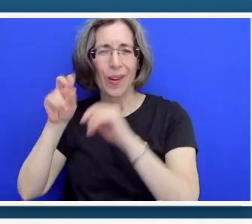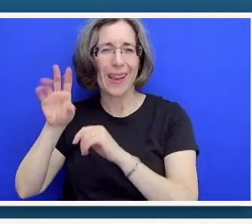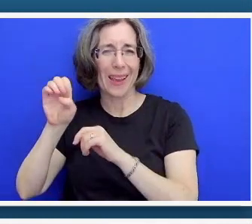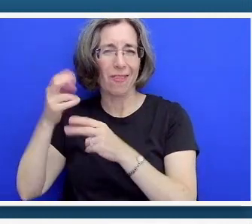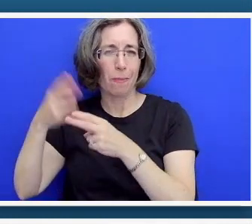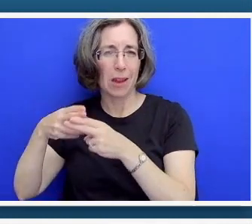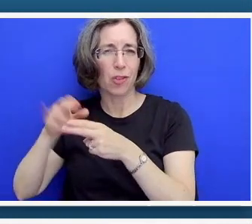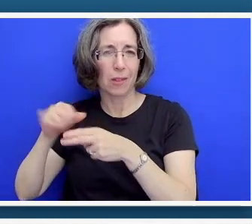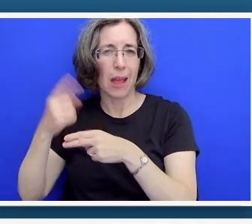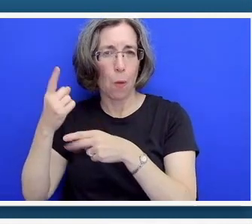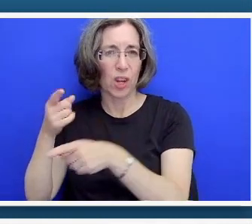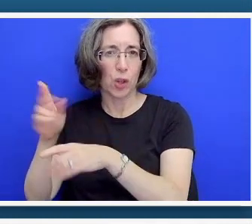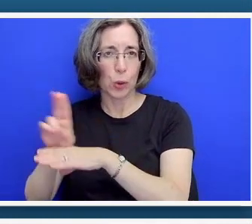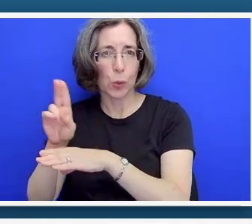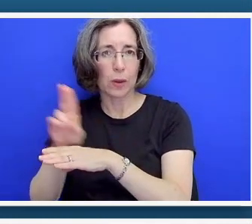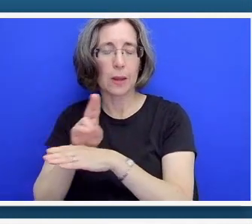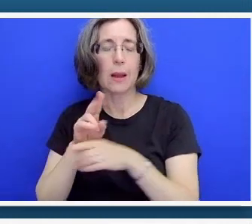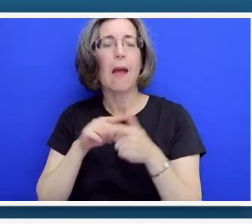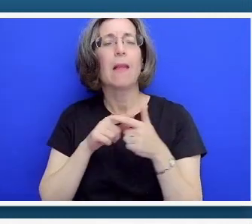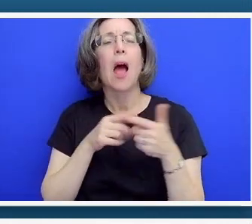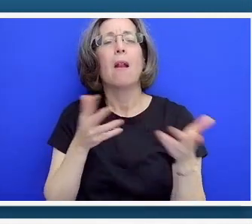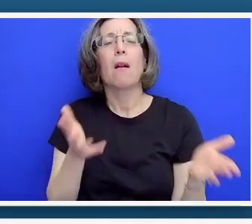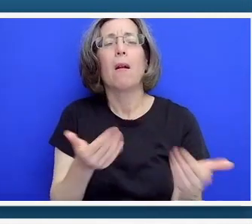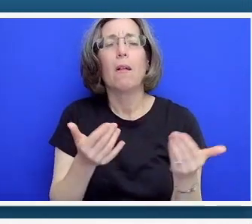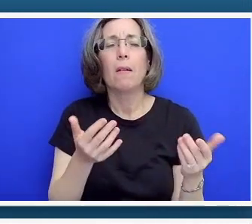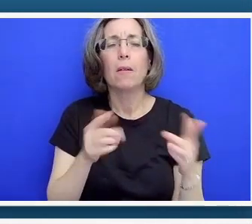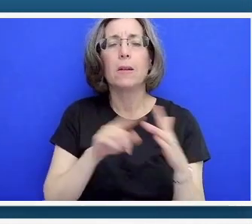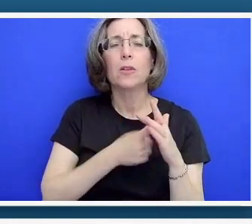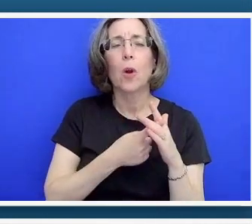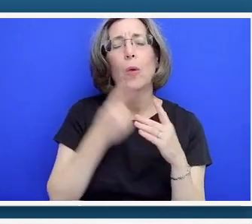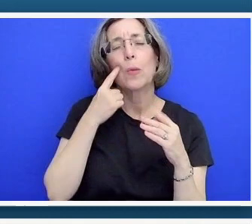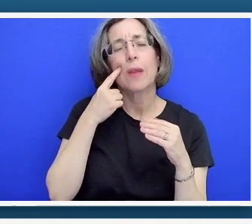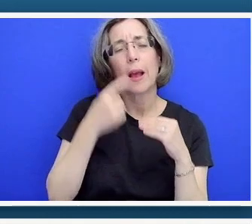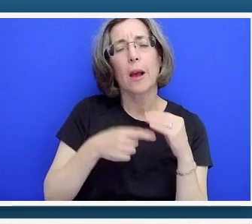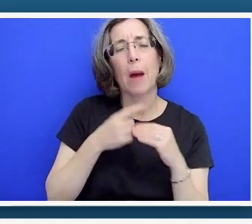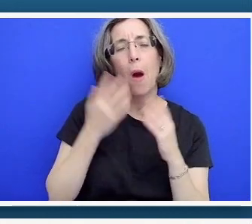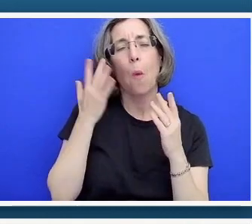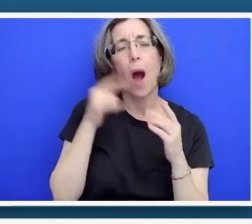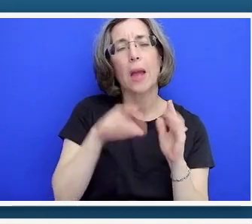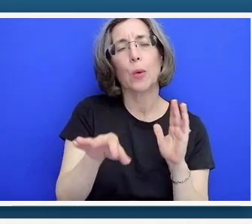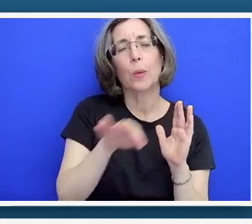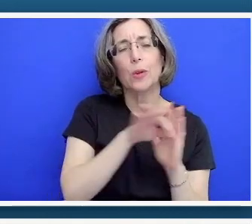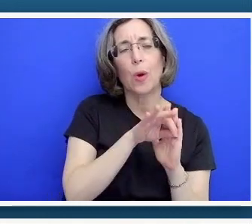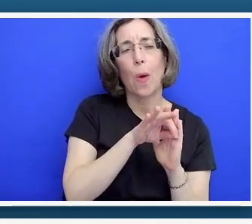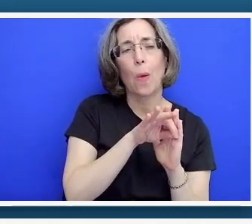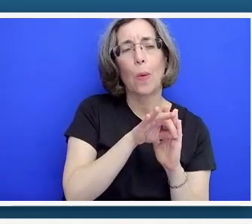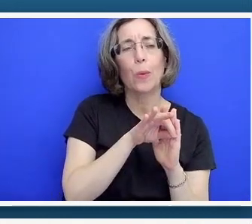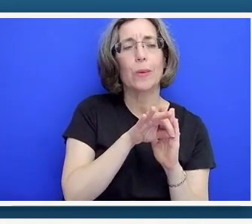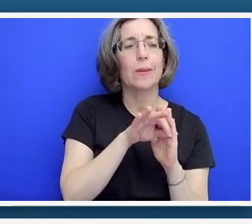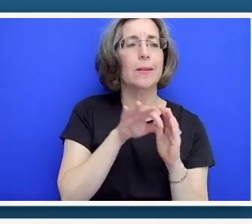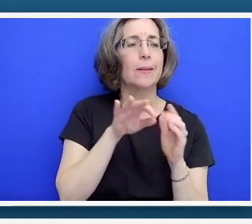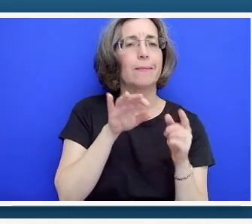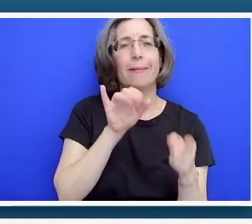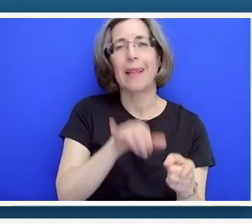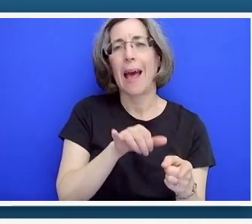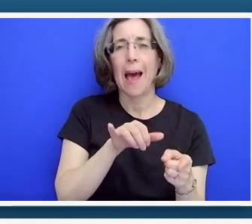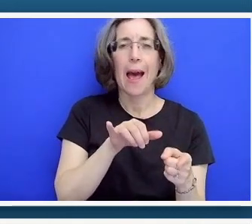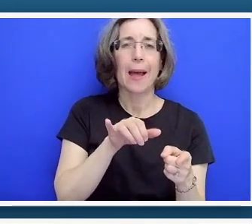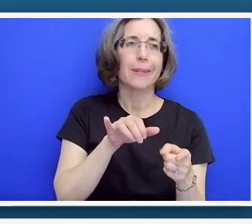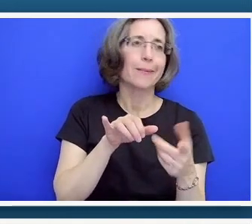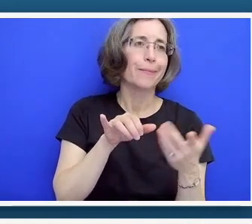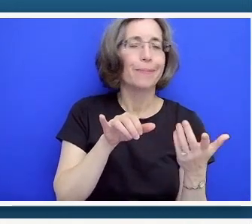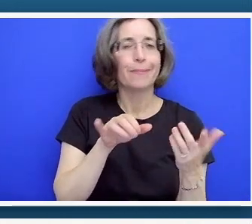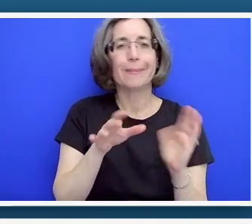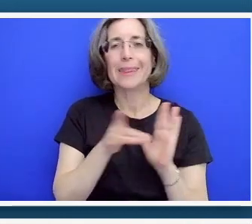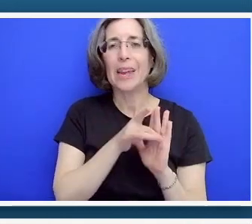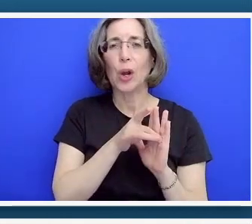to start to analyze, well, why did they choose the particular, office or Stranger Things sticker for their